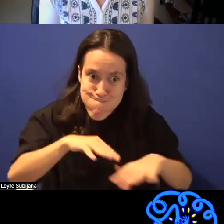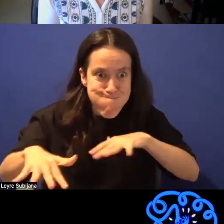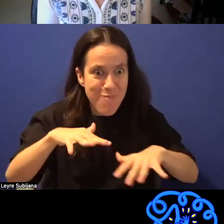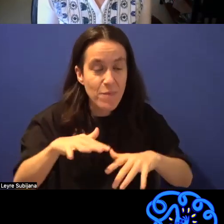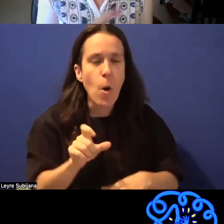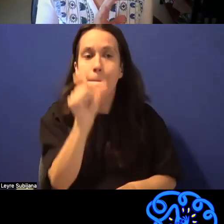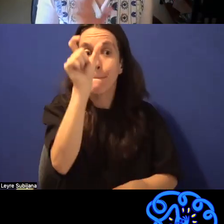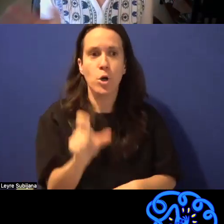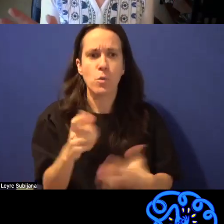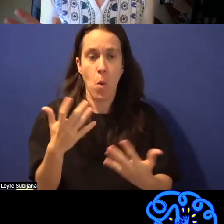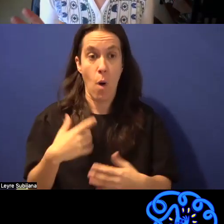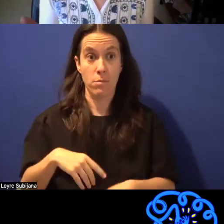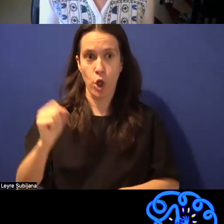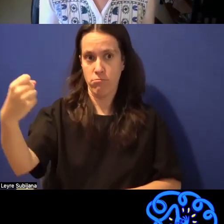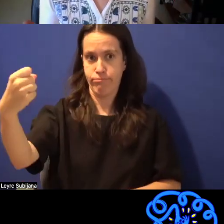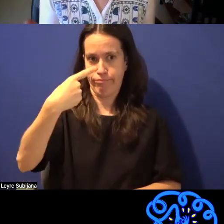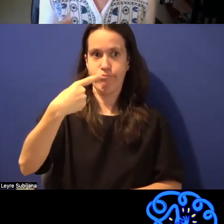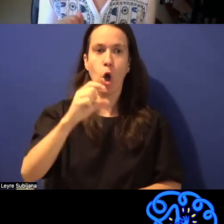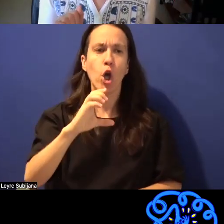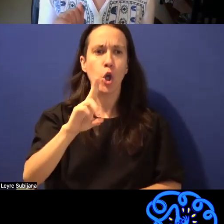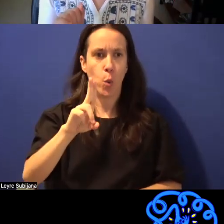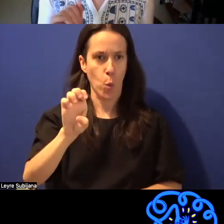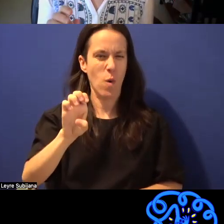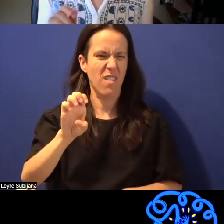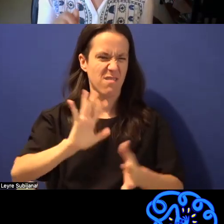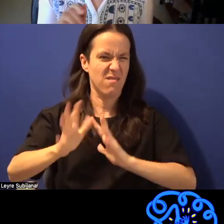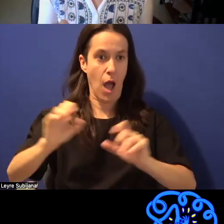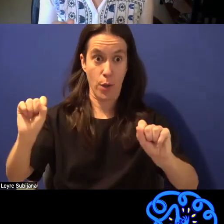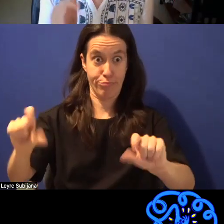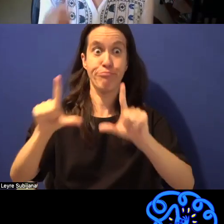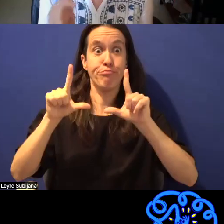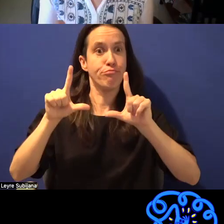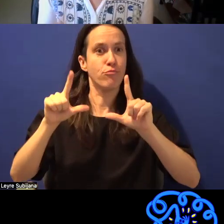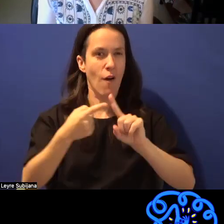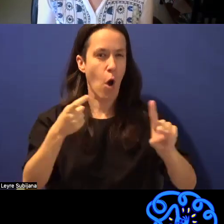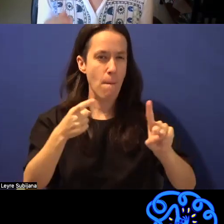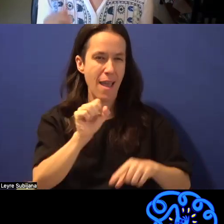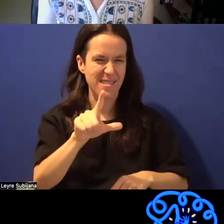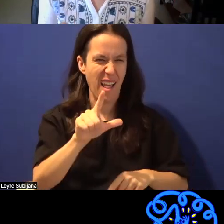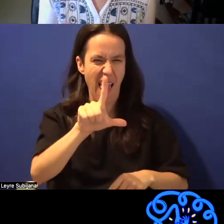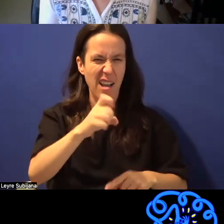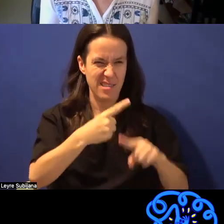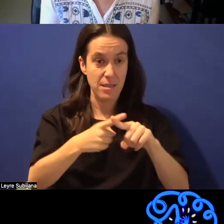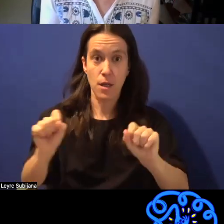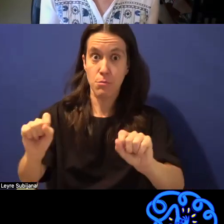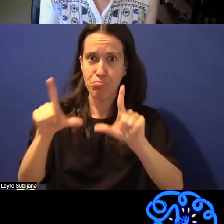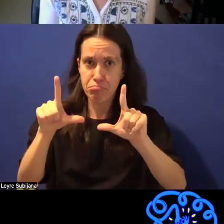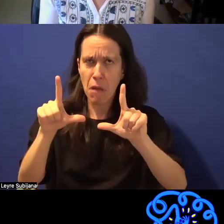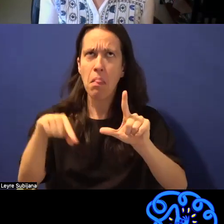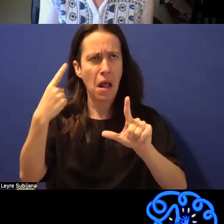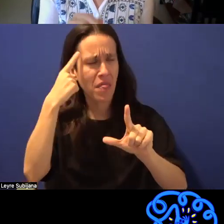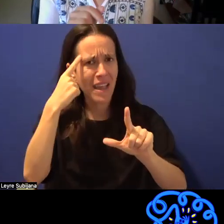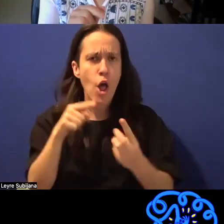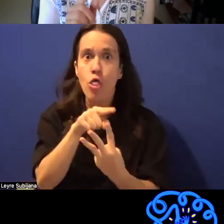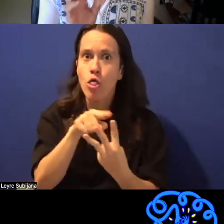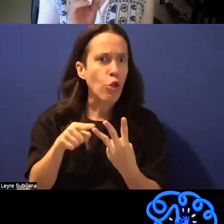Q sign from ASL Lex, and they were asked then to produce the first three signs that came to their mind. Okay, so they might